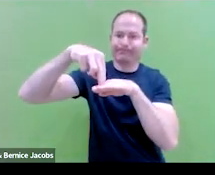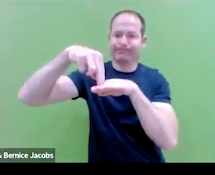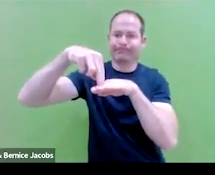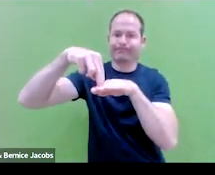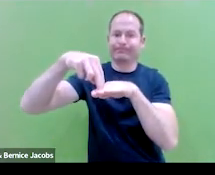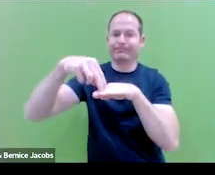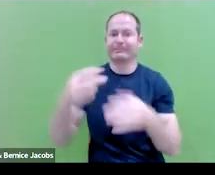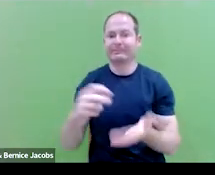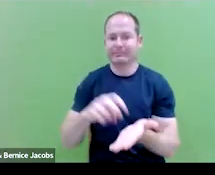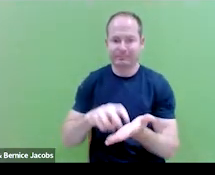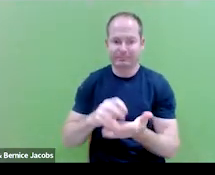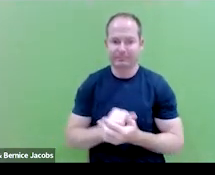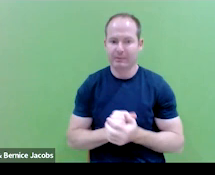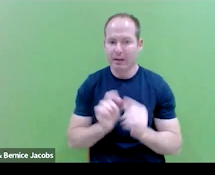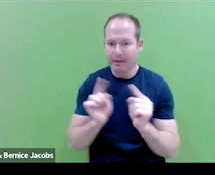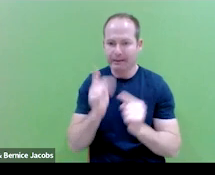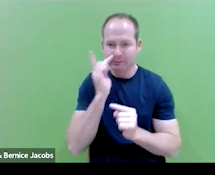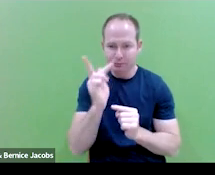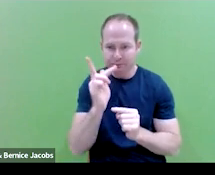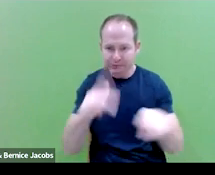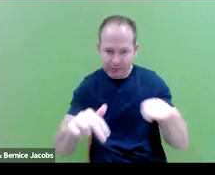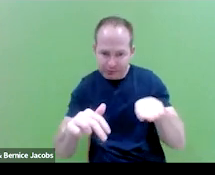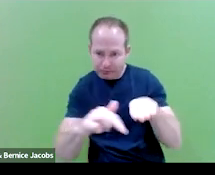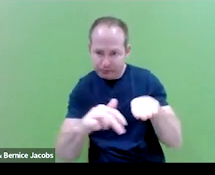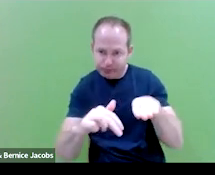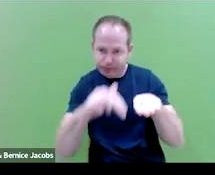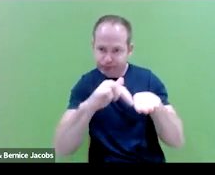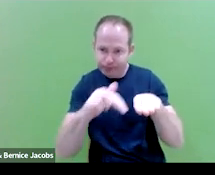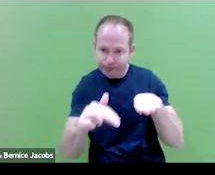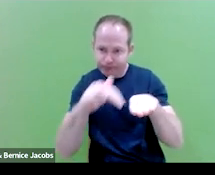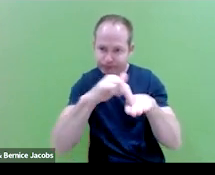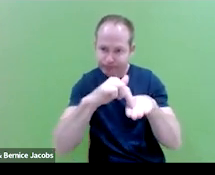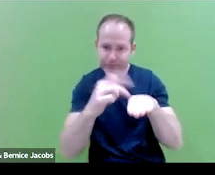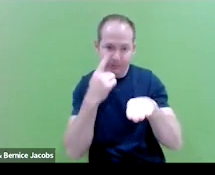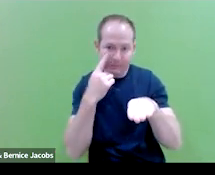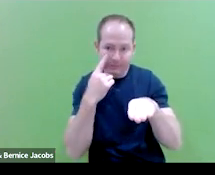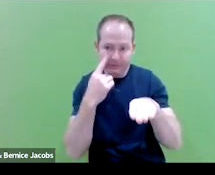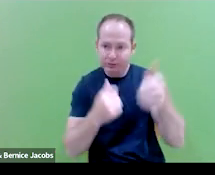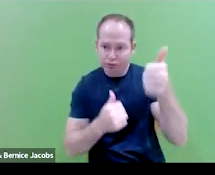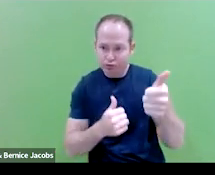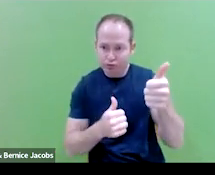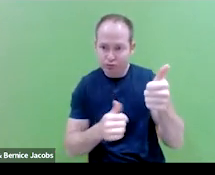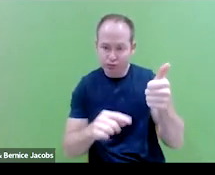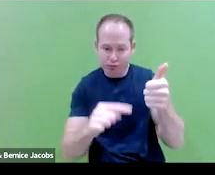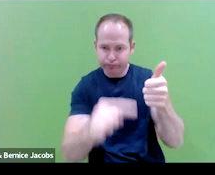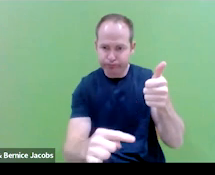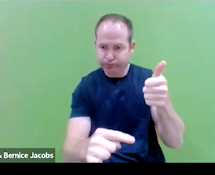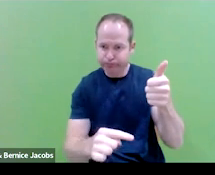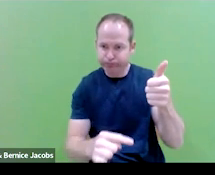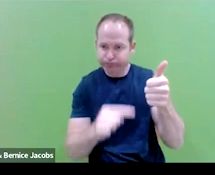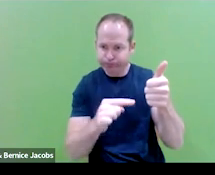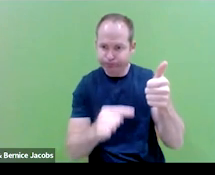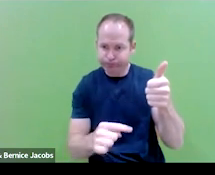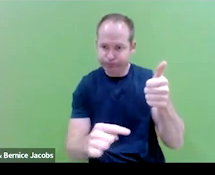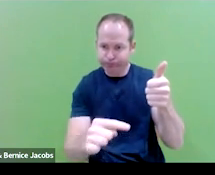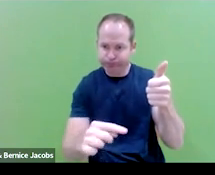see in this image is there's a small step. There's a little, almost like a little ladder bolted in at the bottom of the seat